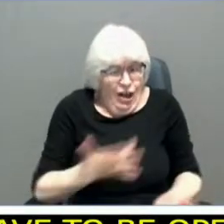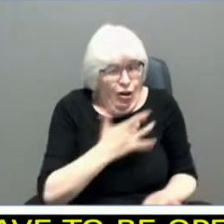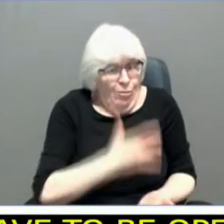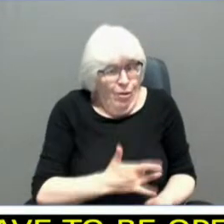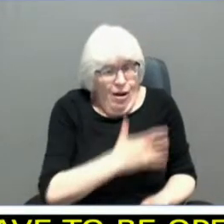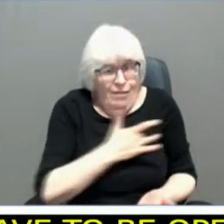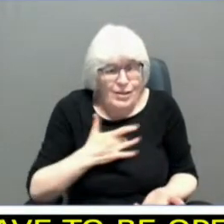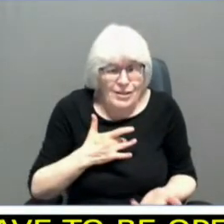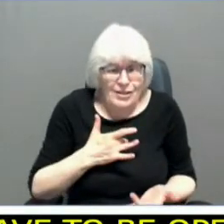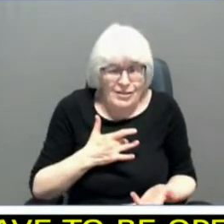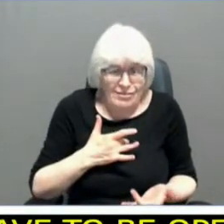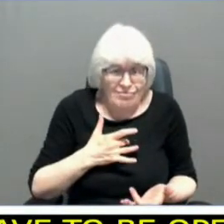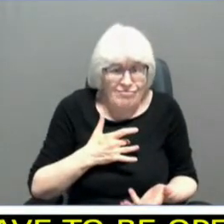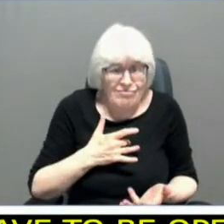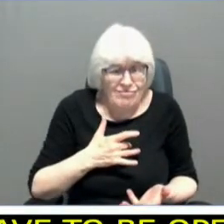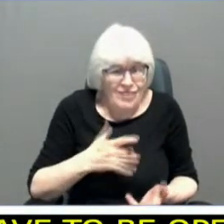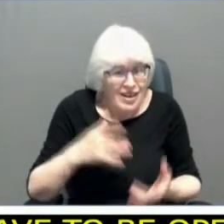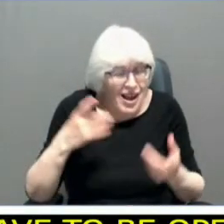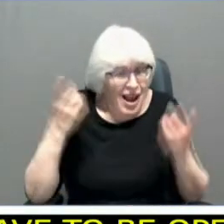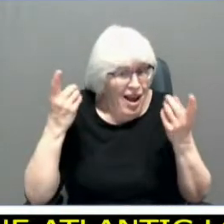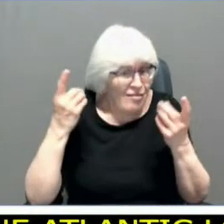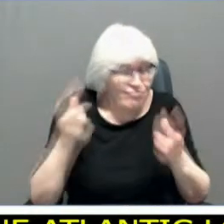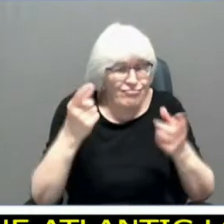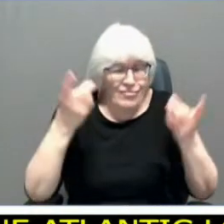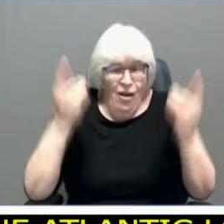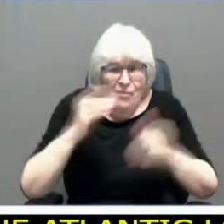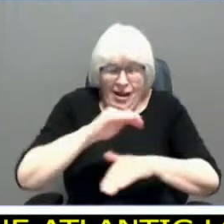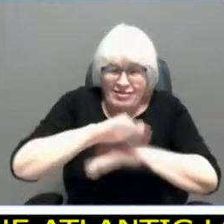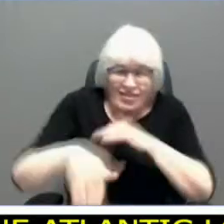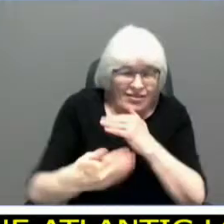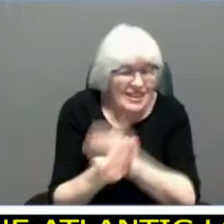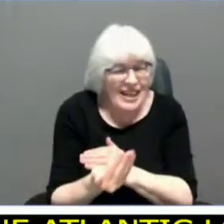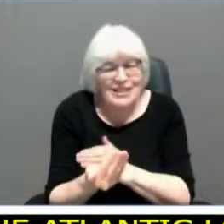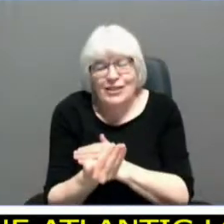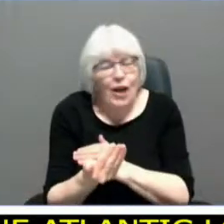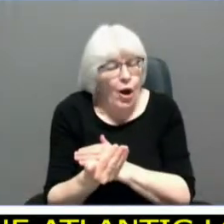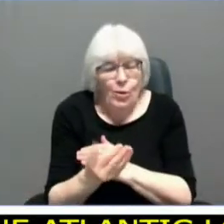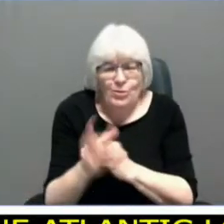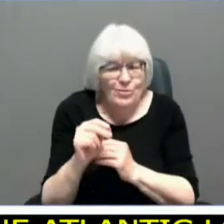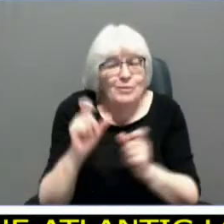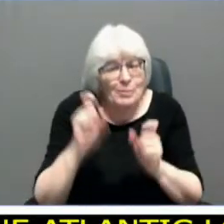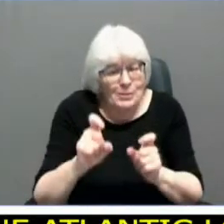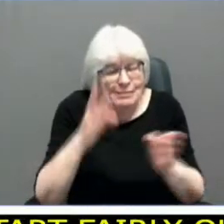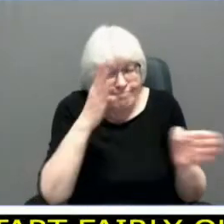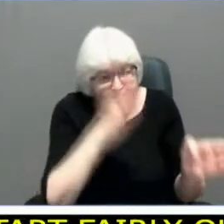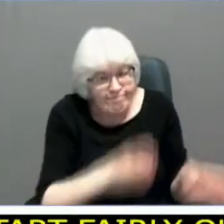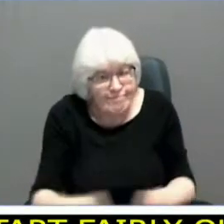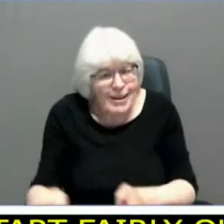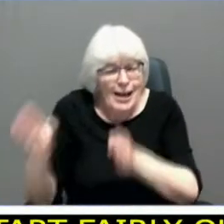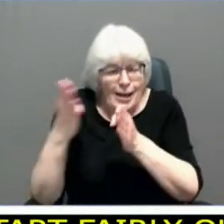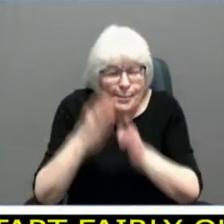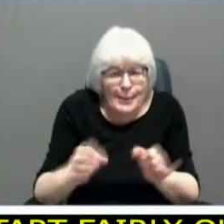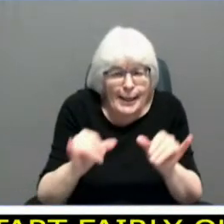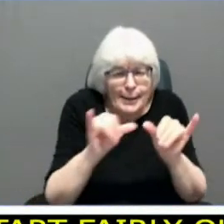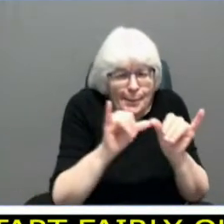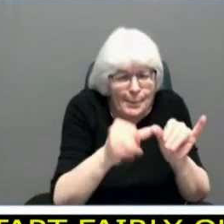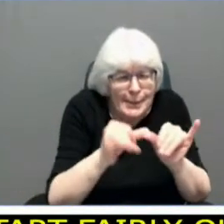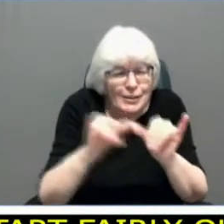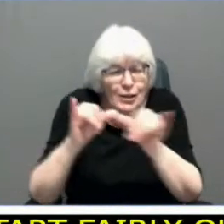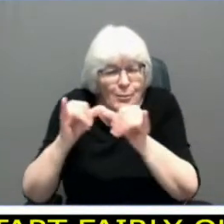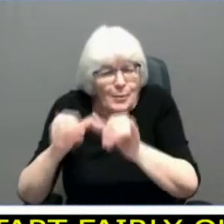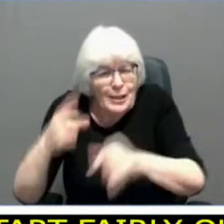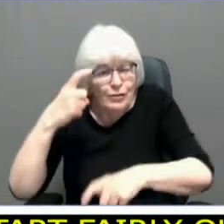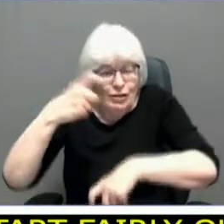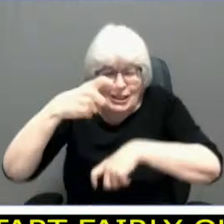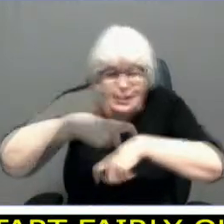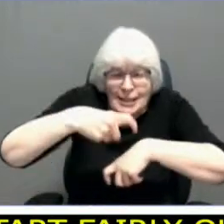overnight. They need significant due diligence, they need planning, they need engineering, and then they need the actual construction time. So we all